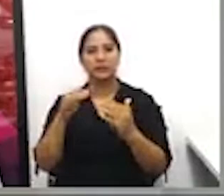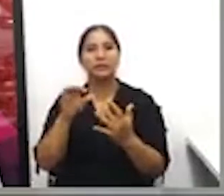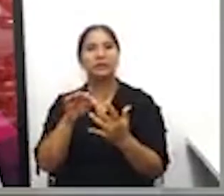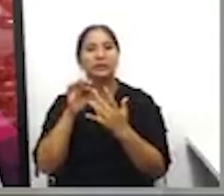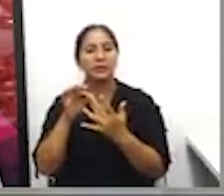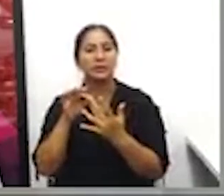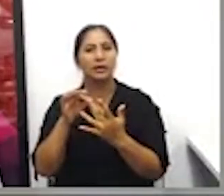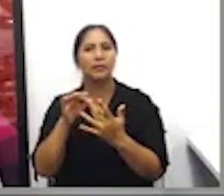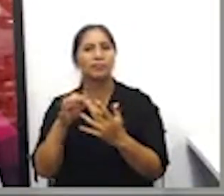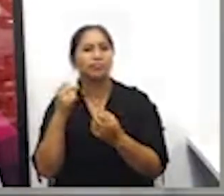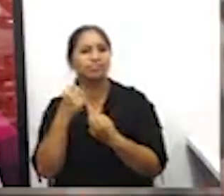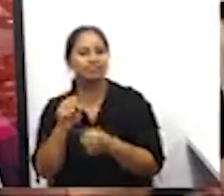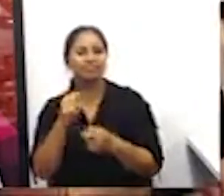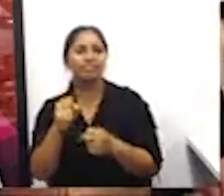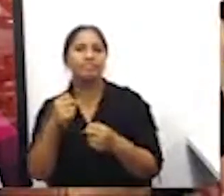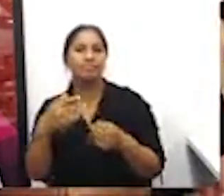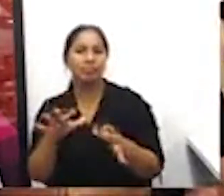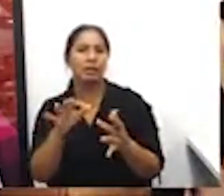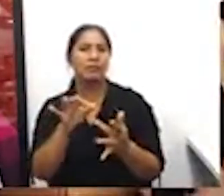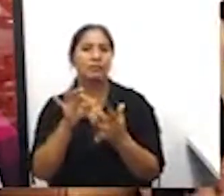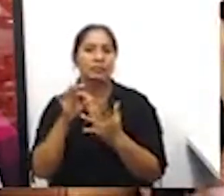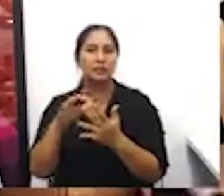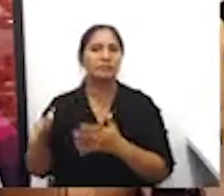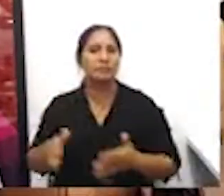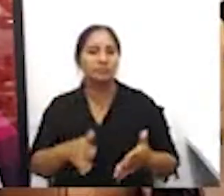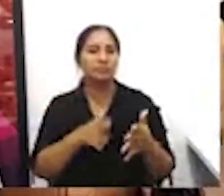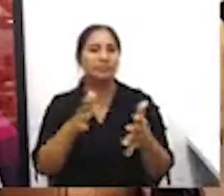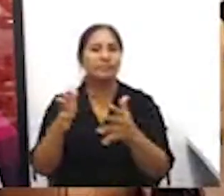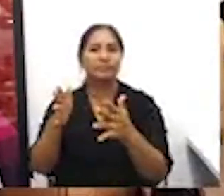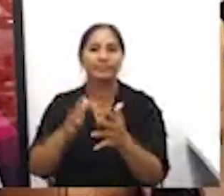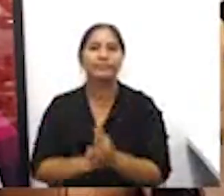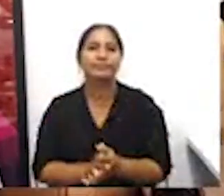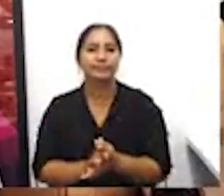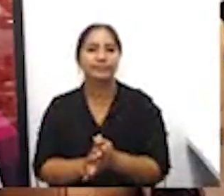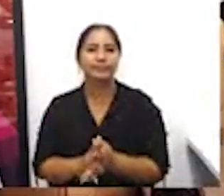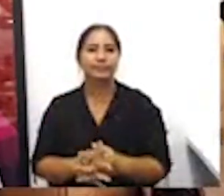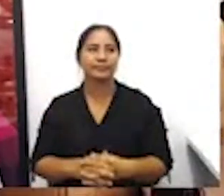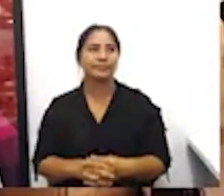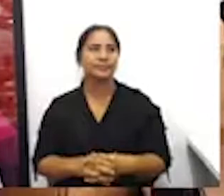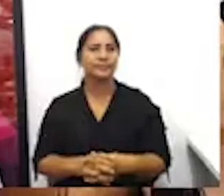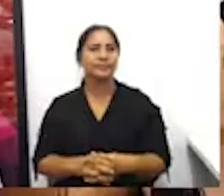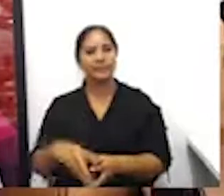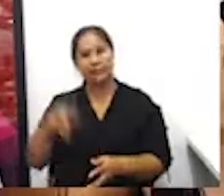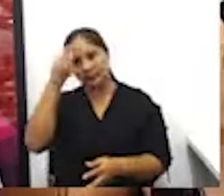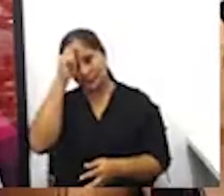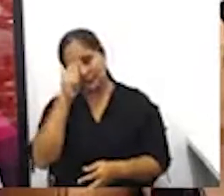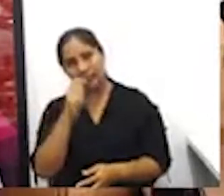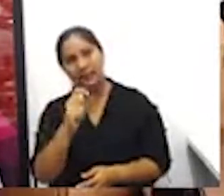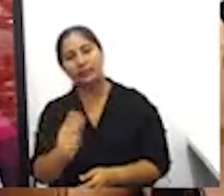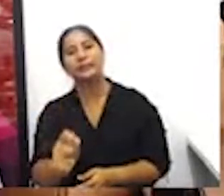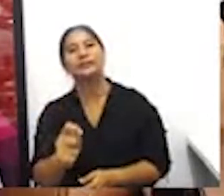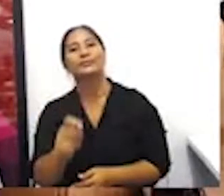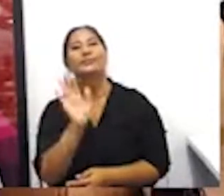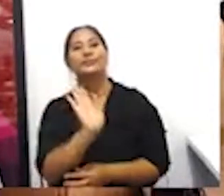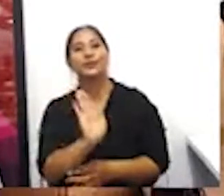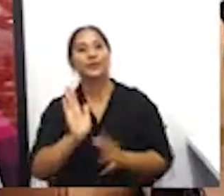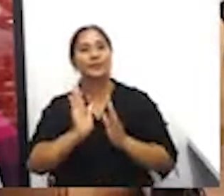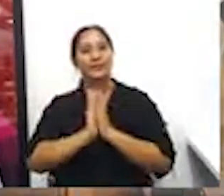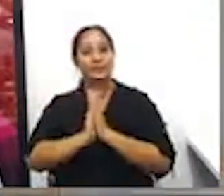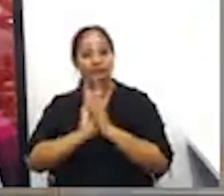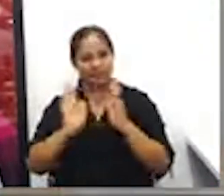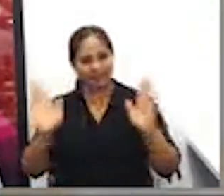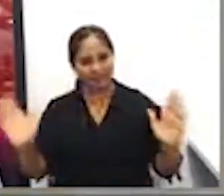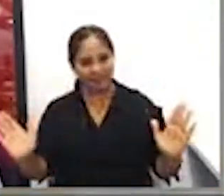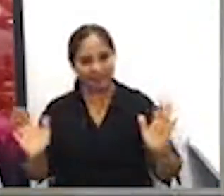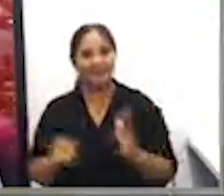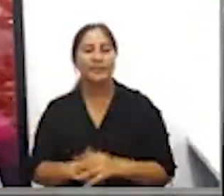Right. Thank you very much. Such a very good question from Sai Chai. No, thank you. And I think it's very lively